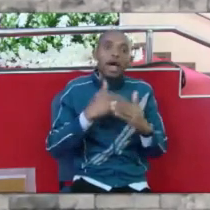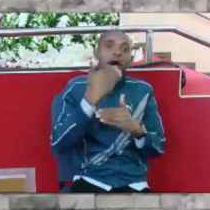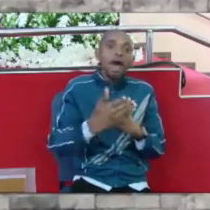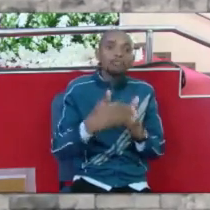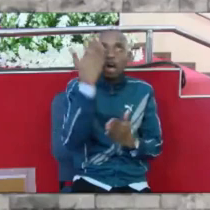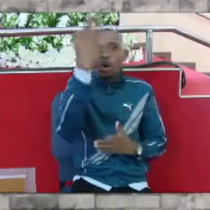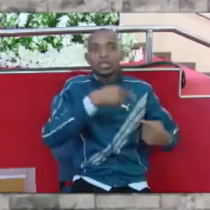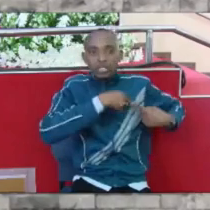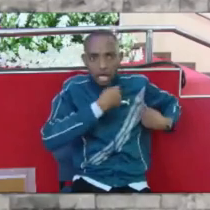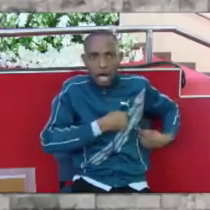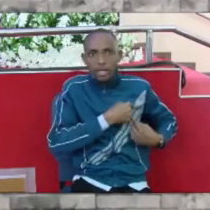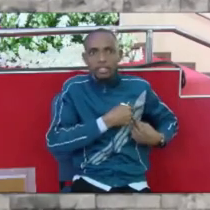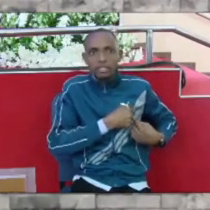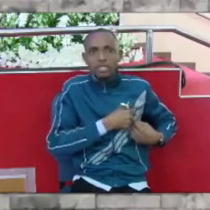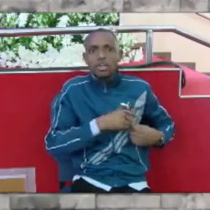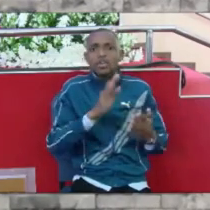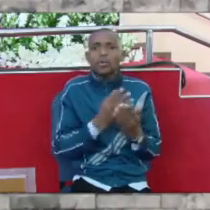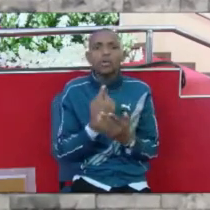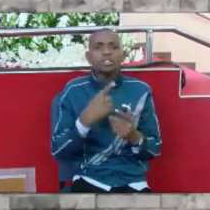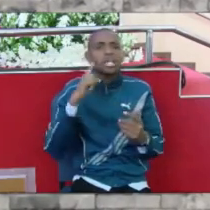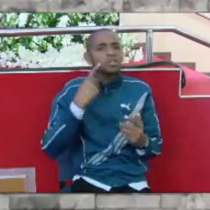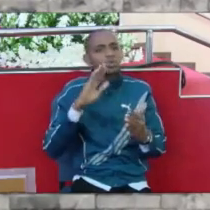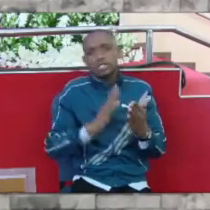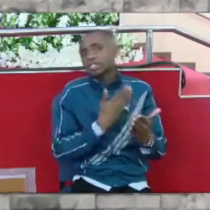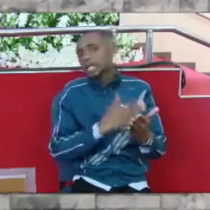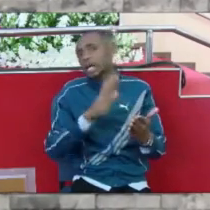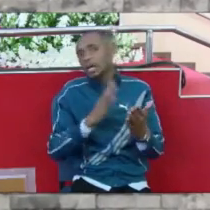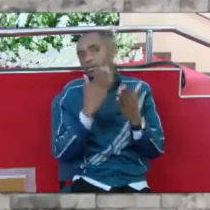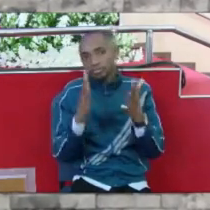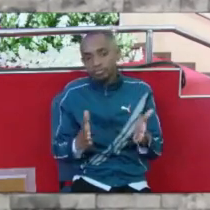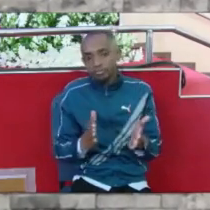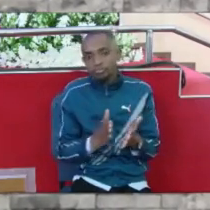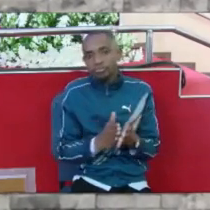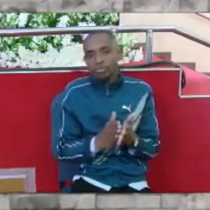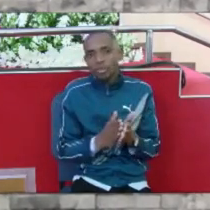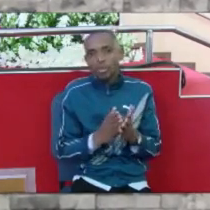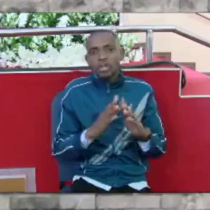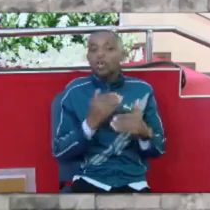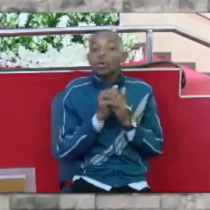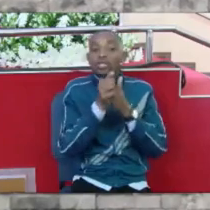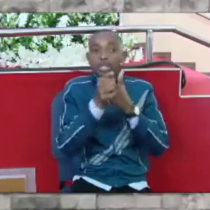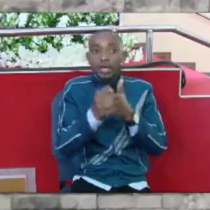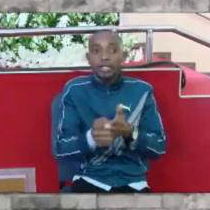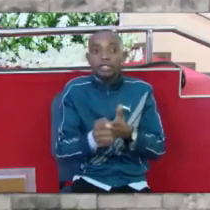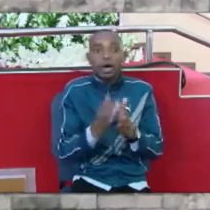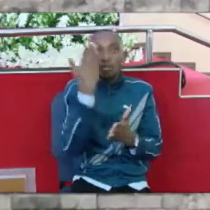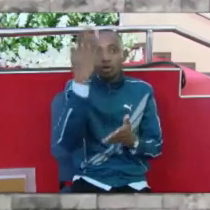He was a sweet singer of Israel. He was the leader of God's people.